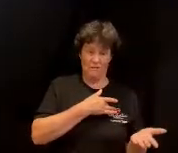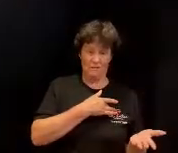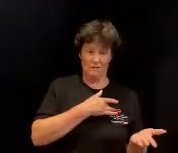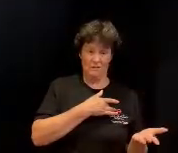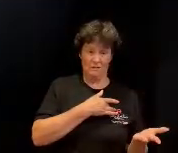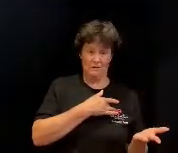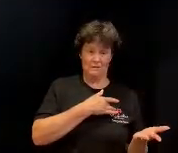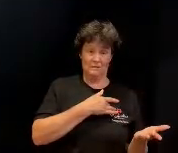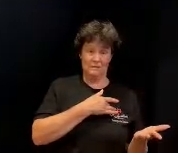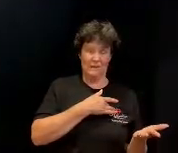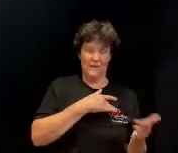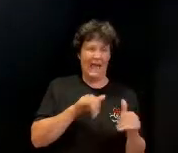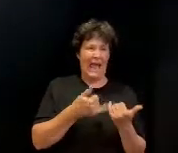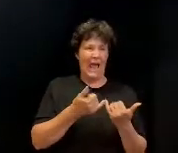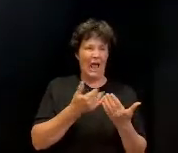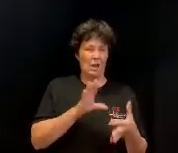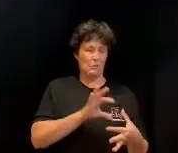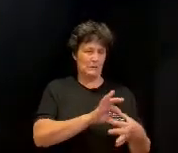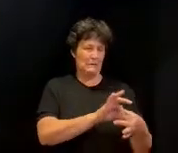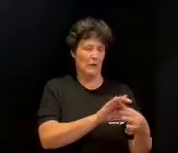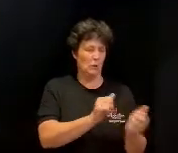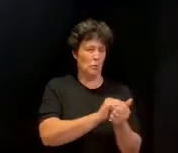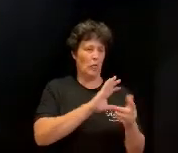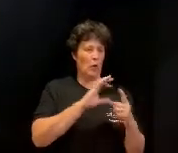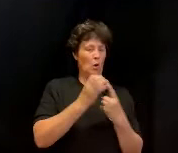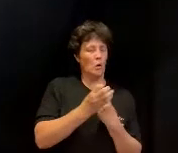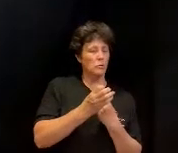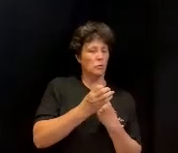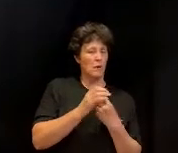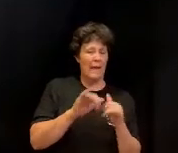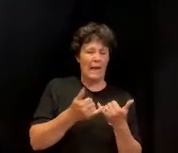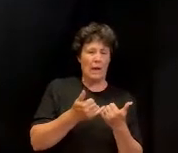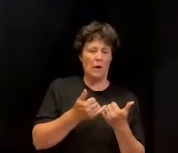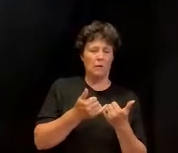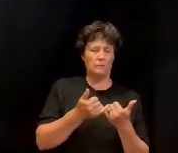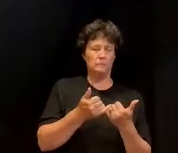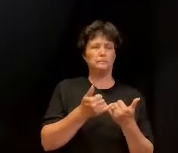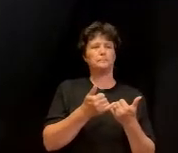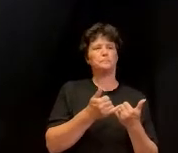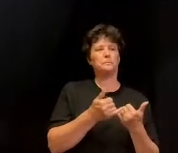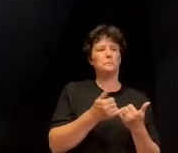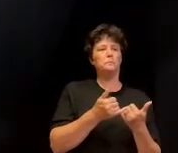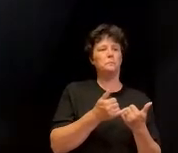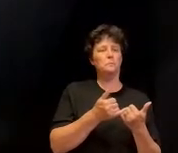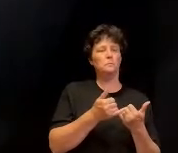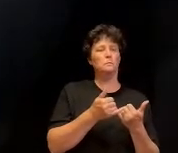So, how do we engage with the culture? You guys all right? Can I get a good amen here? All right,